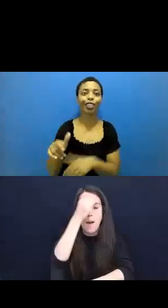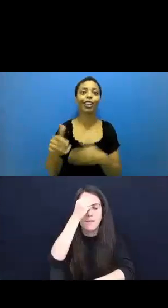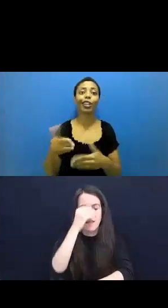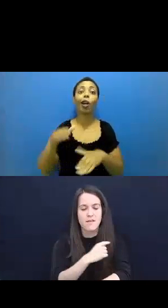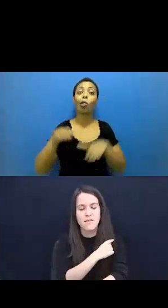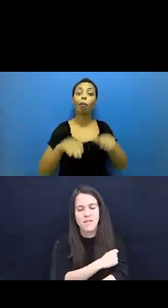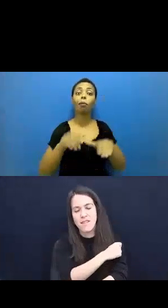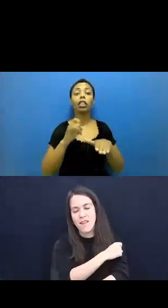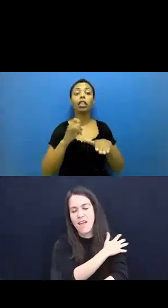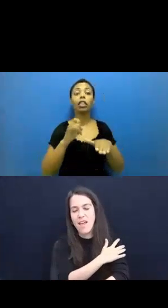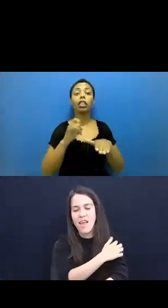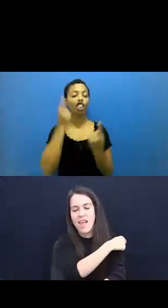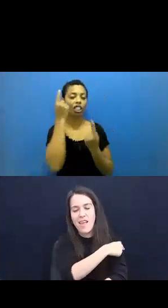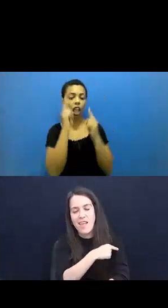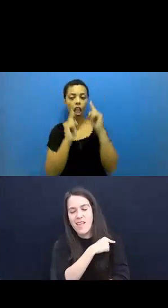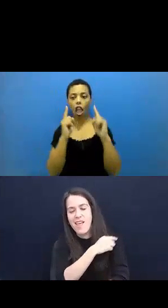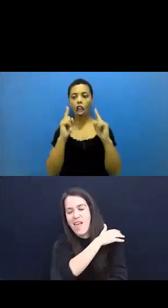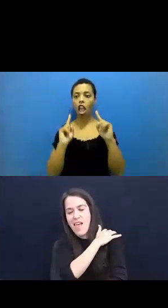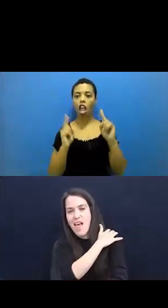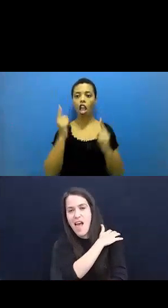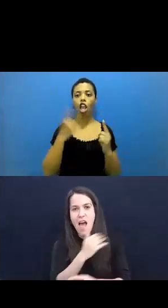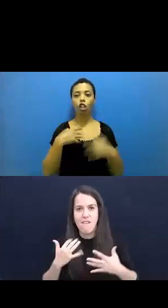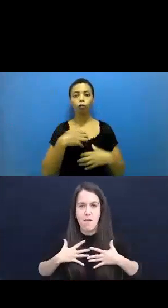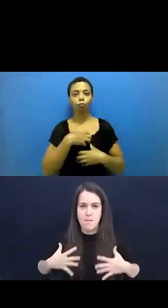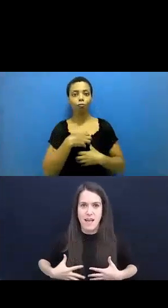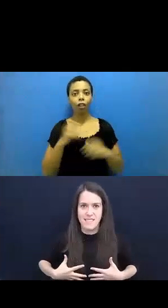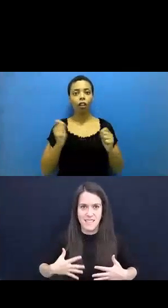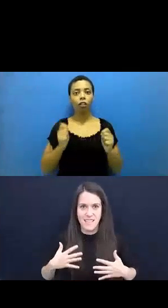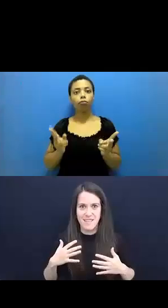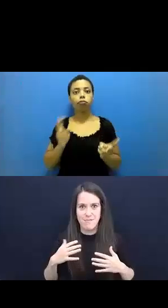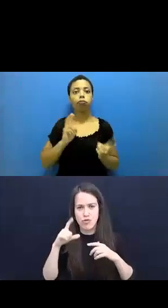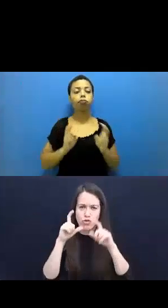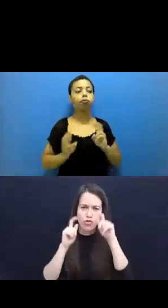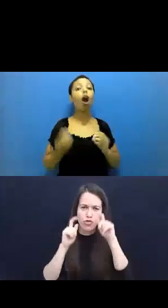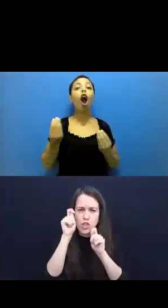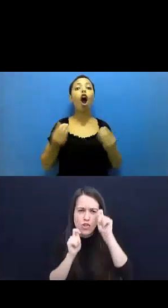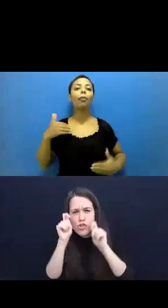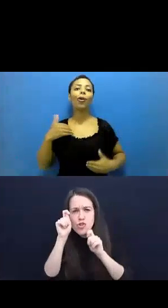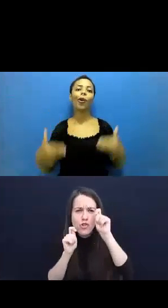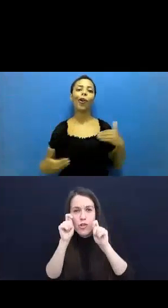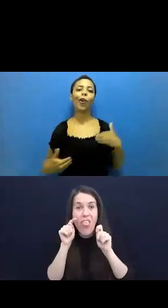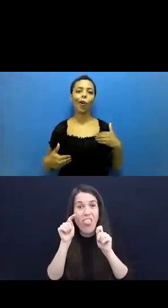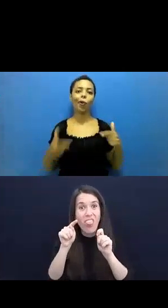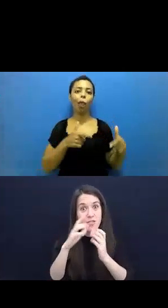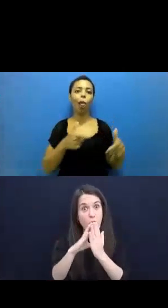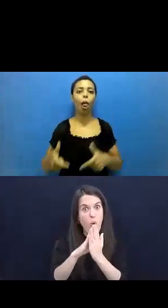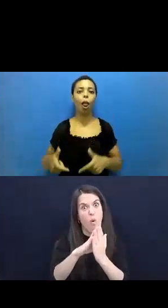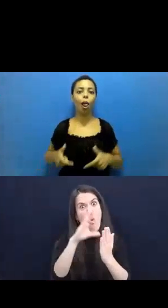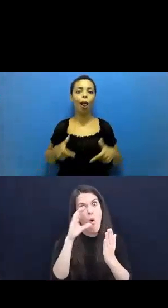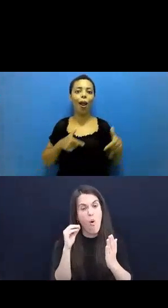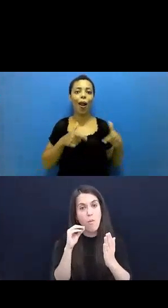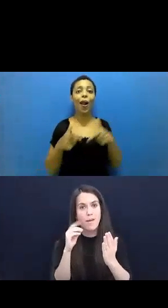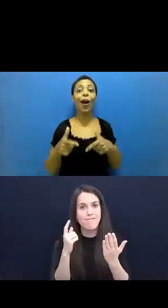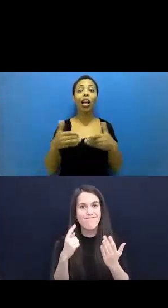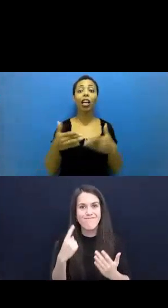gestures over multiple body parts. It is not possible to copy these to a single